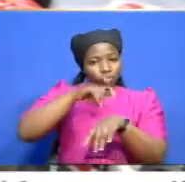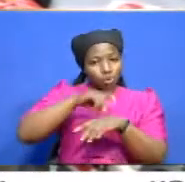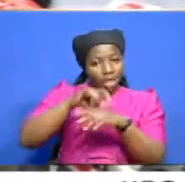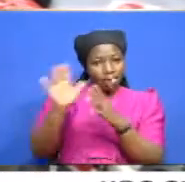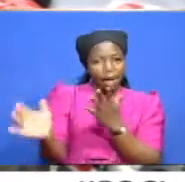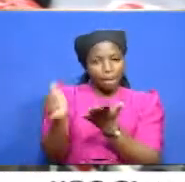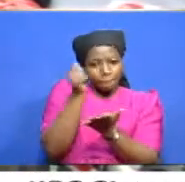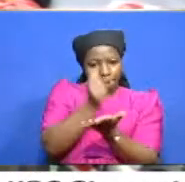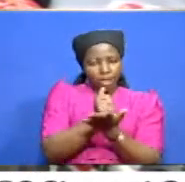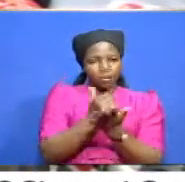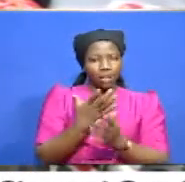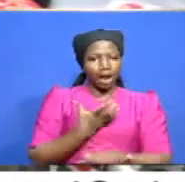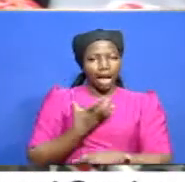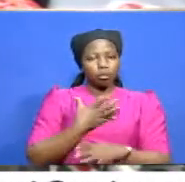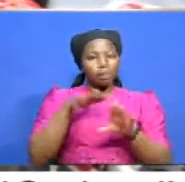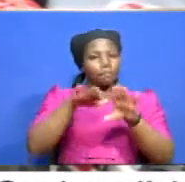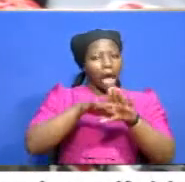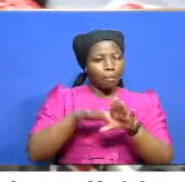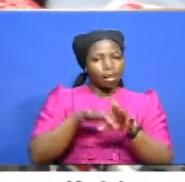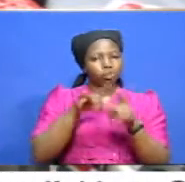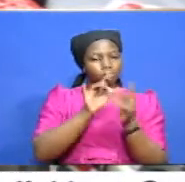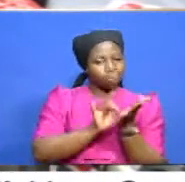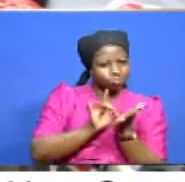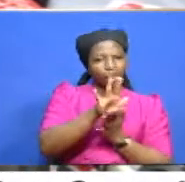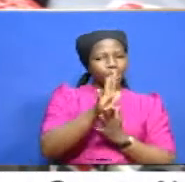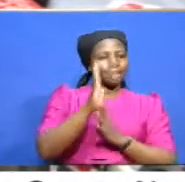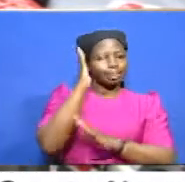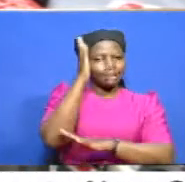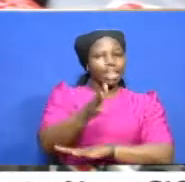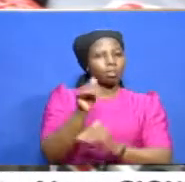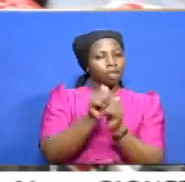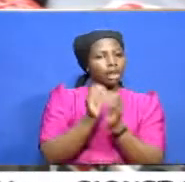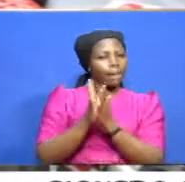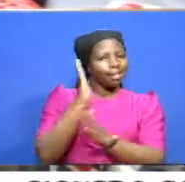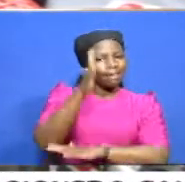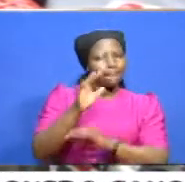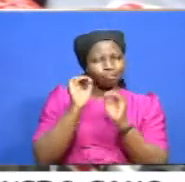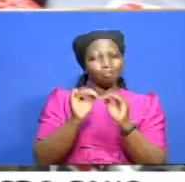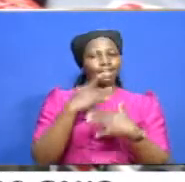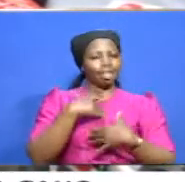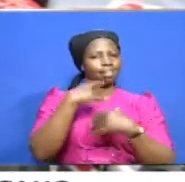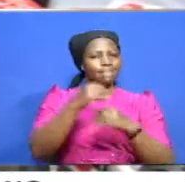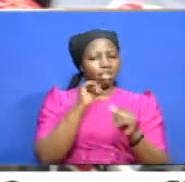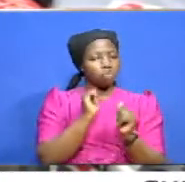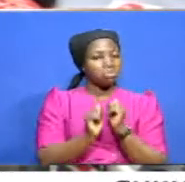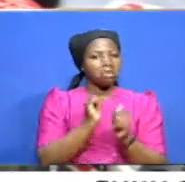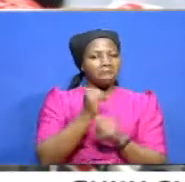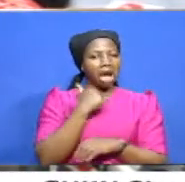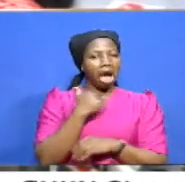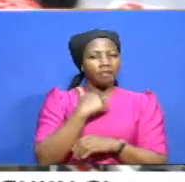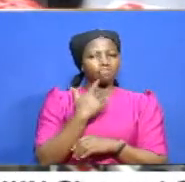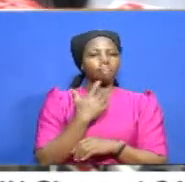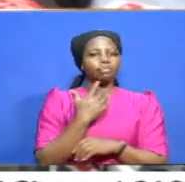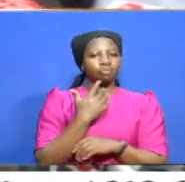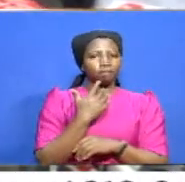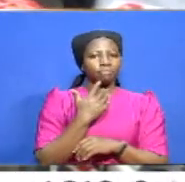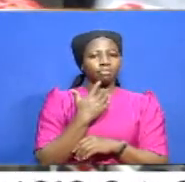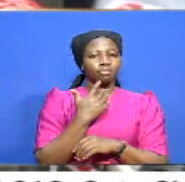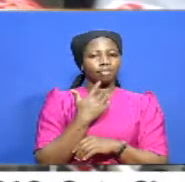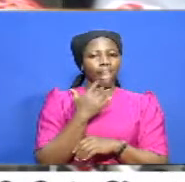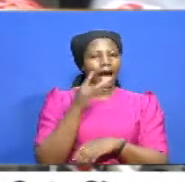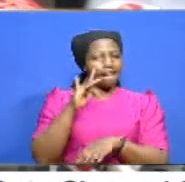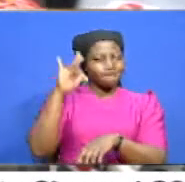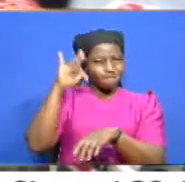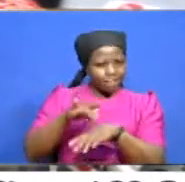council members to remove direct and indirect interests that have bedeviled